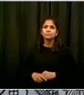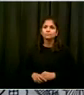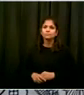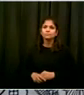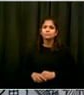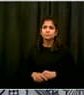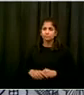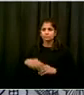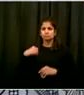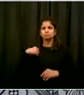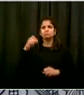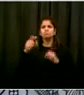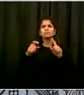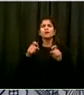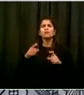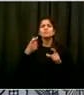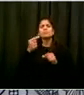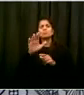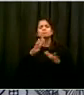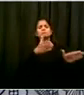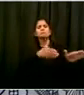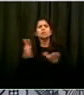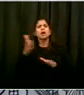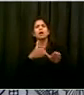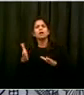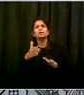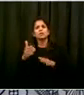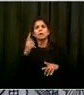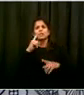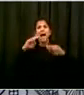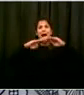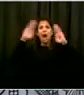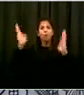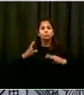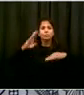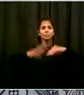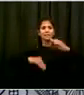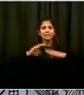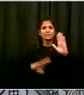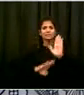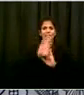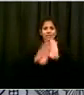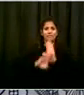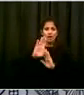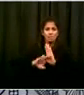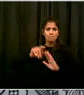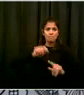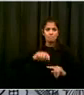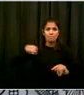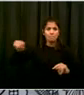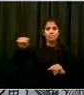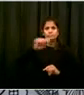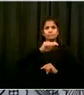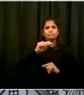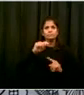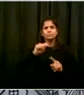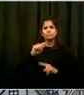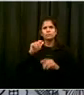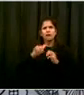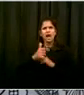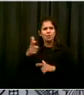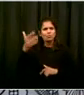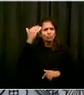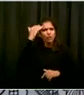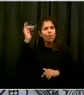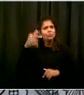of worship in the zones aren't secretly being attended in defiance of the rules? Well, Matt, obviously these are new